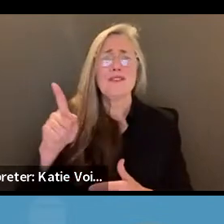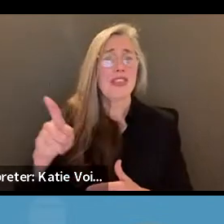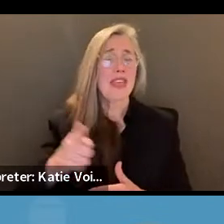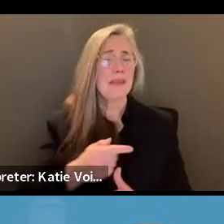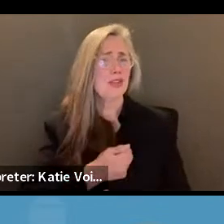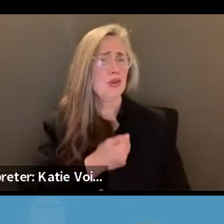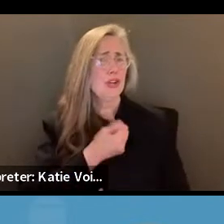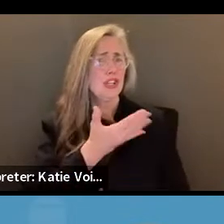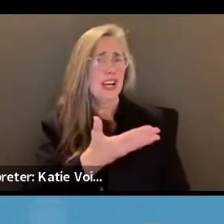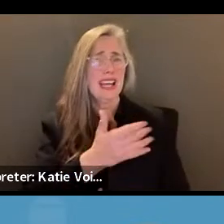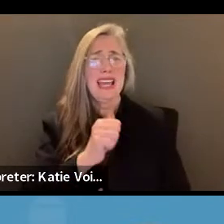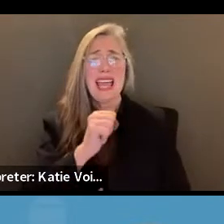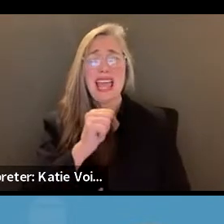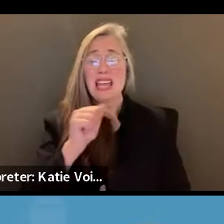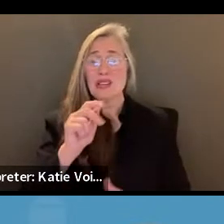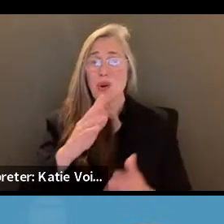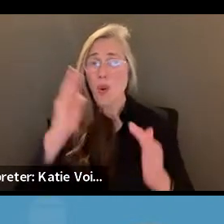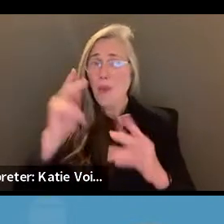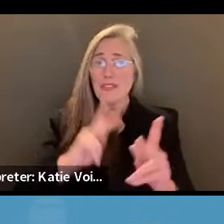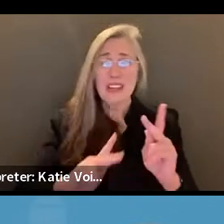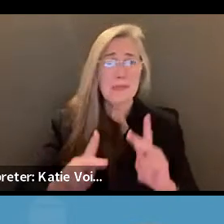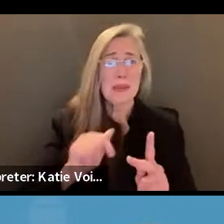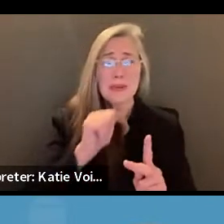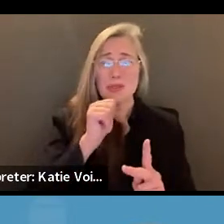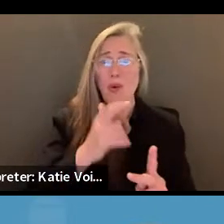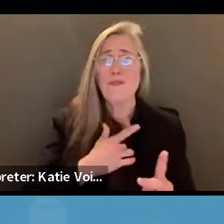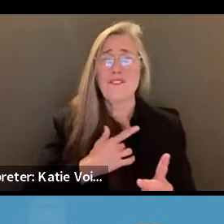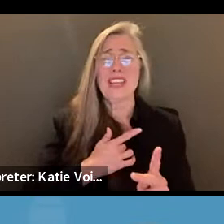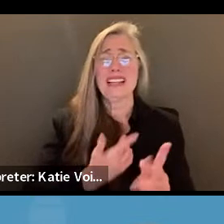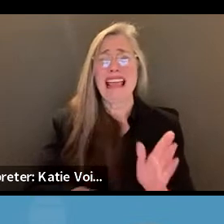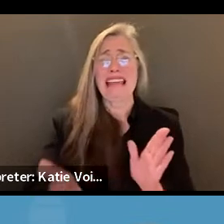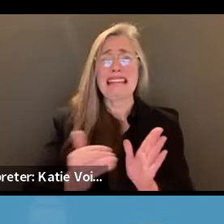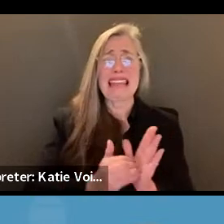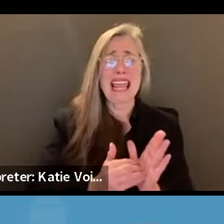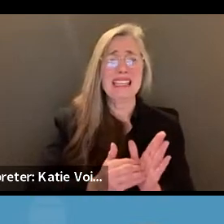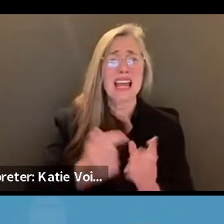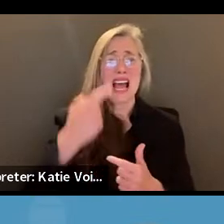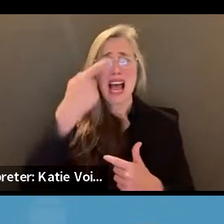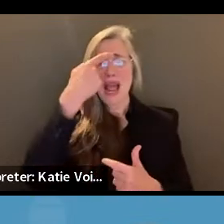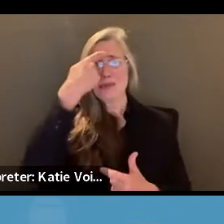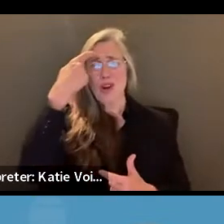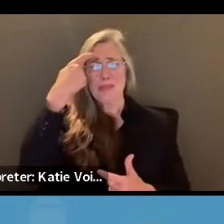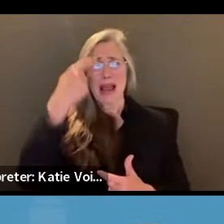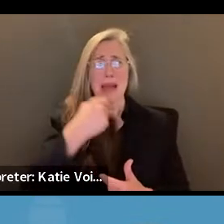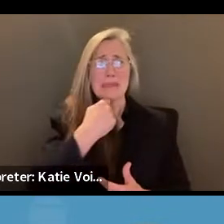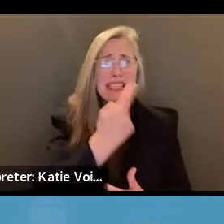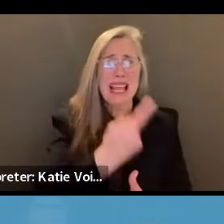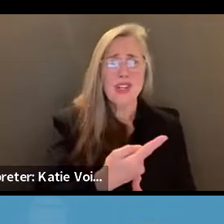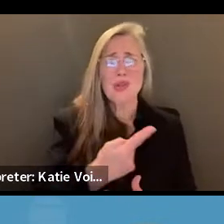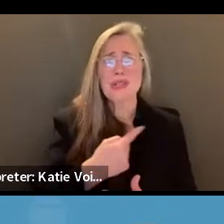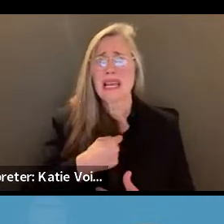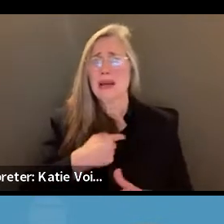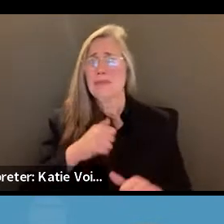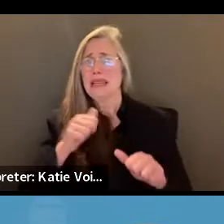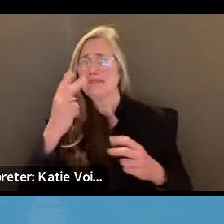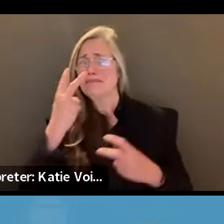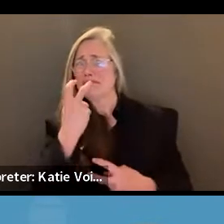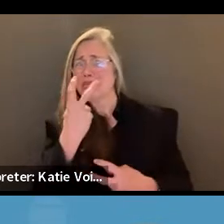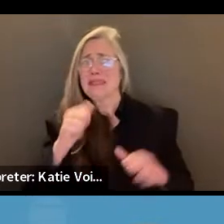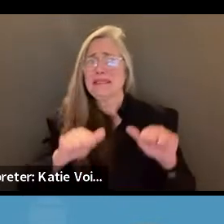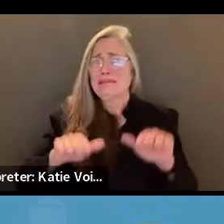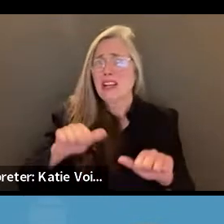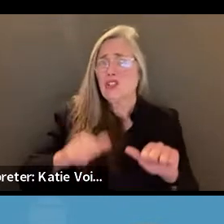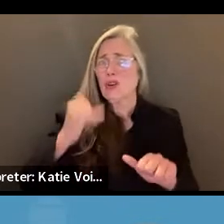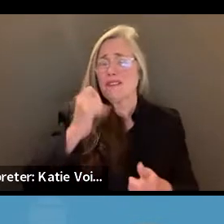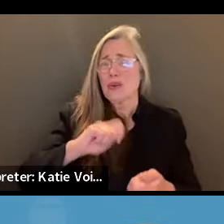being re-traumatized with feeling like, I'm telling you this, but I'm not sure if it's going to change. So how